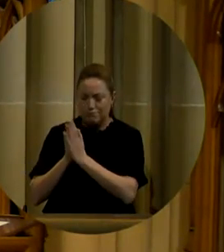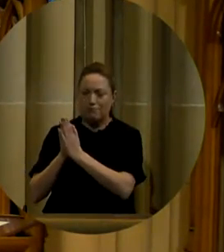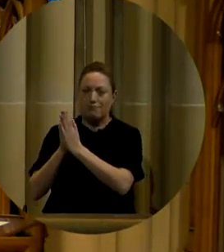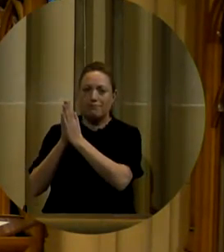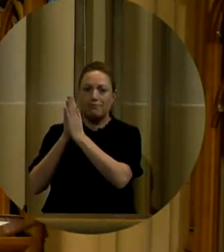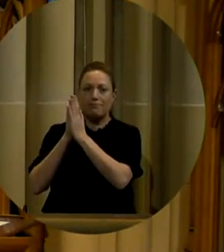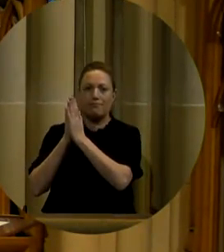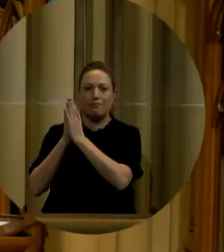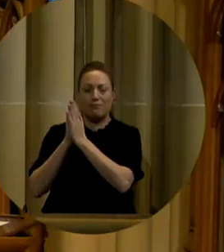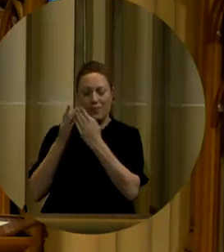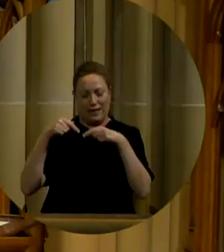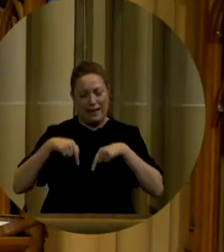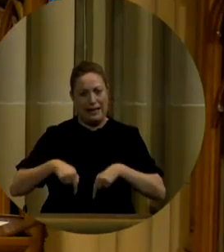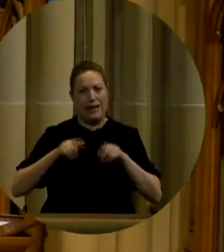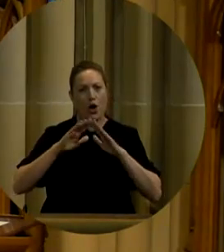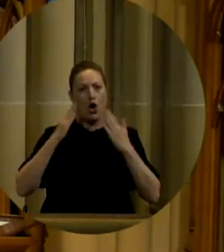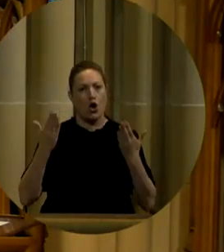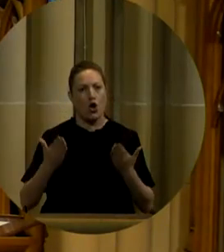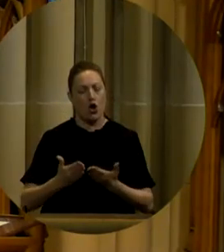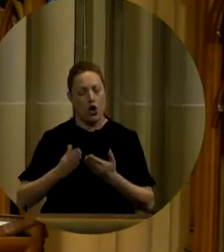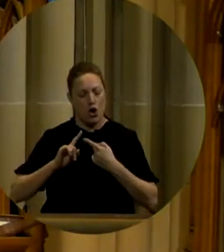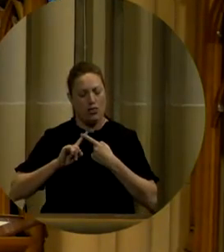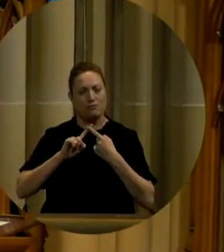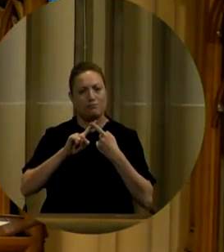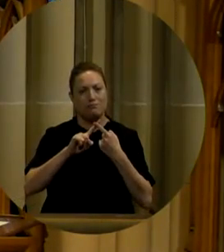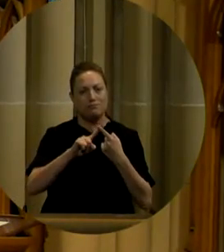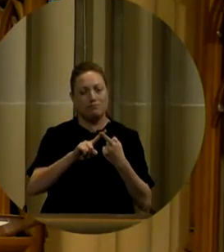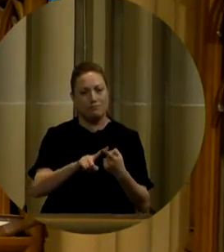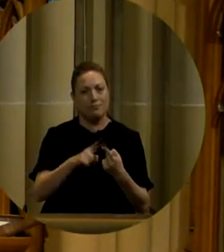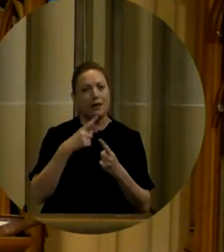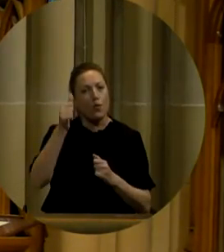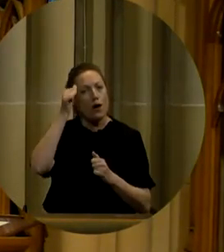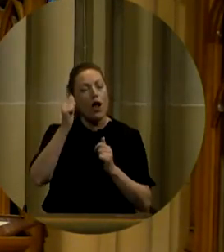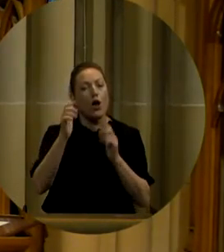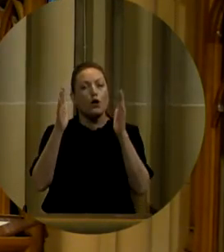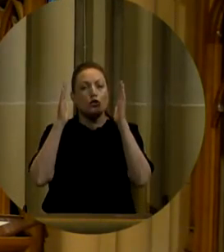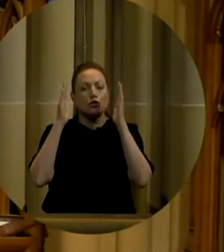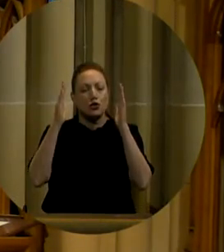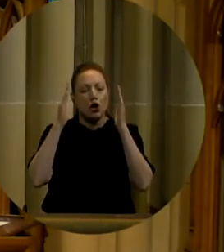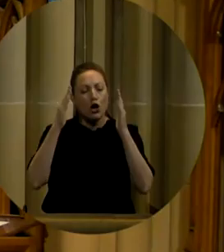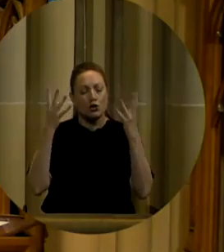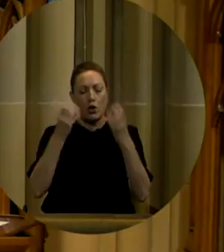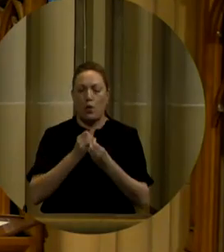on earth, while with all the church as one voice, we